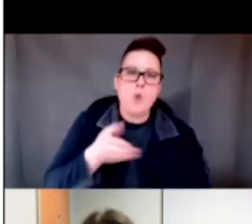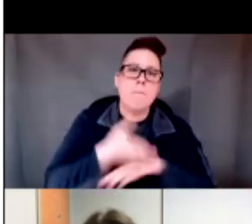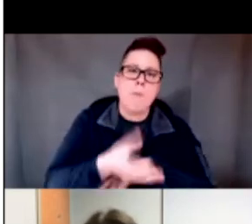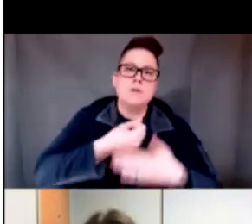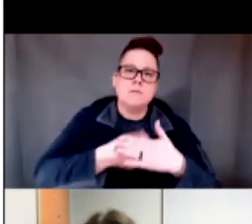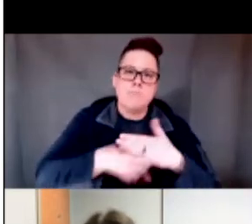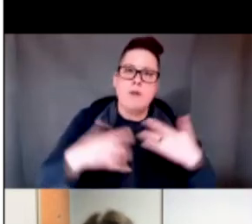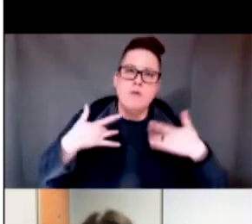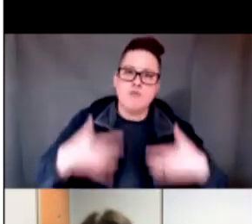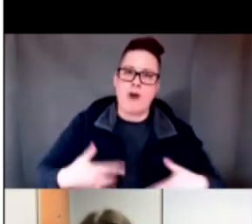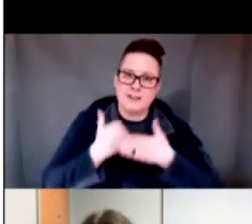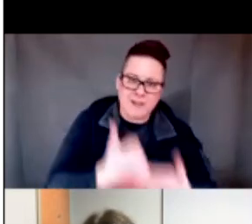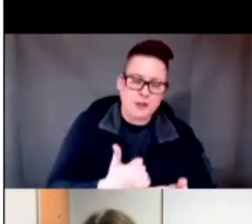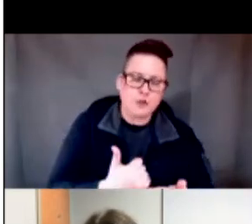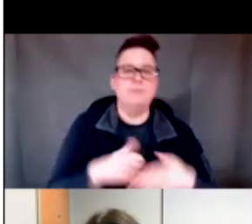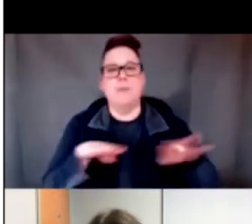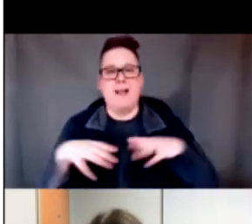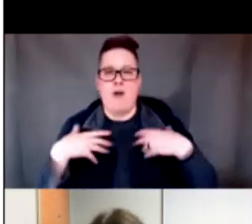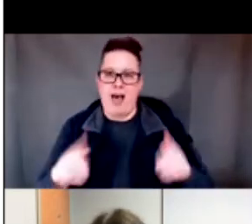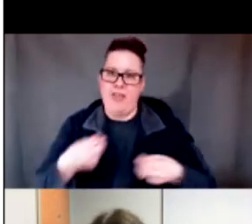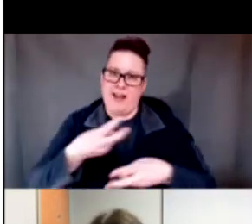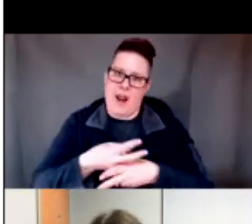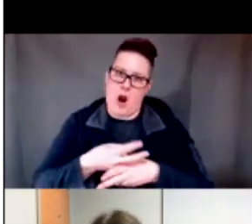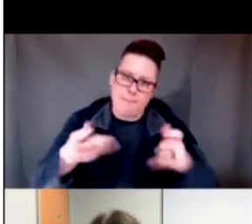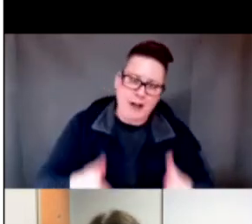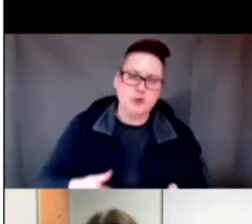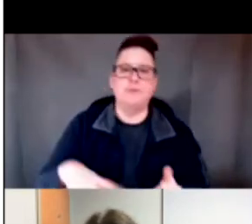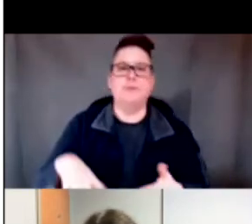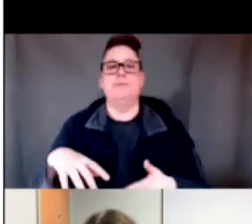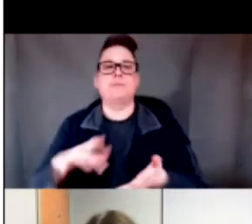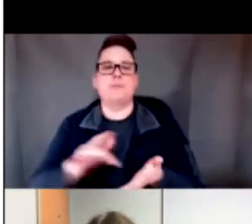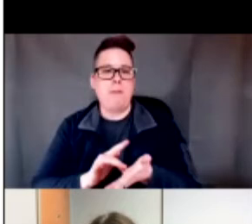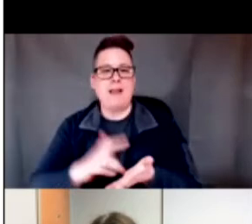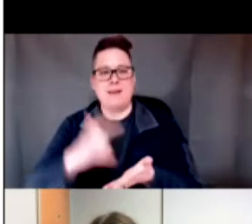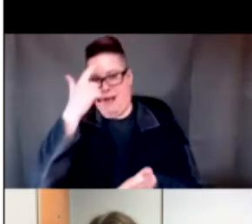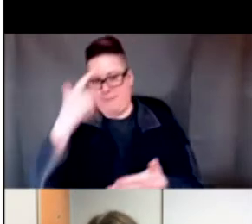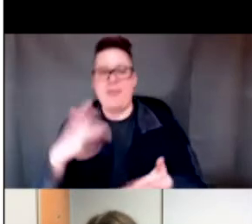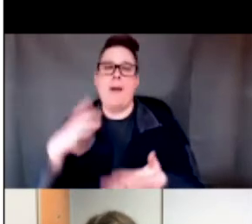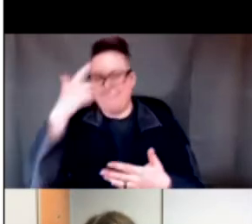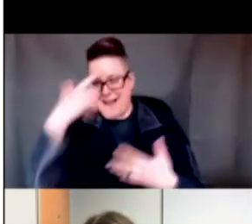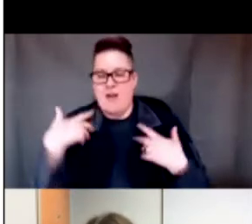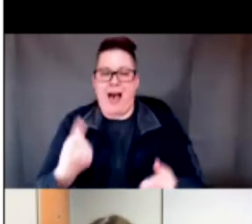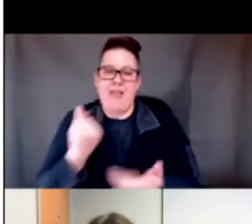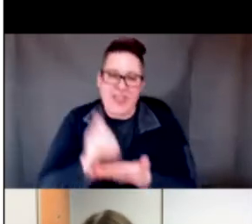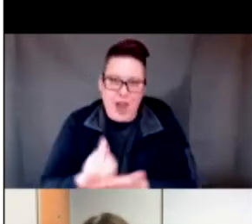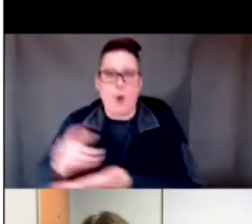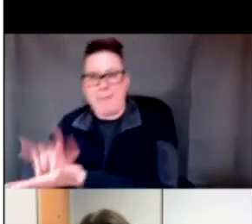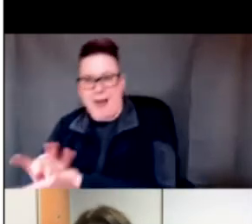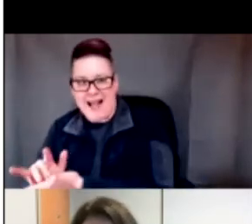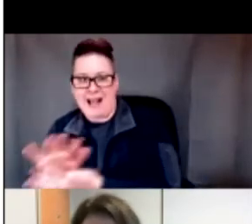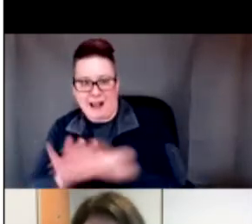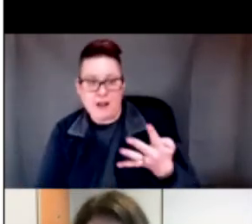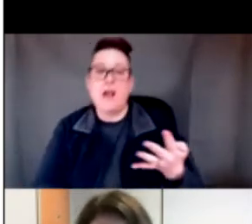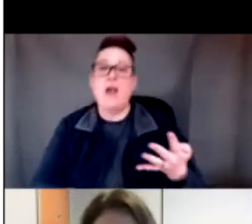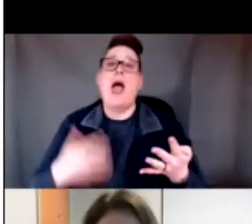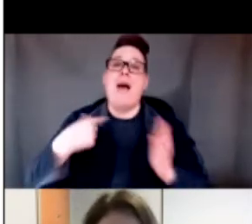prevention intervention, behavioral health care management, mental health therapy, and medication, followed by a case example. And if all goes as planned, a little